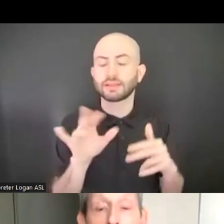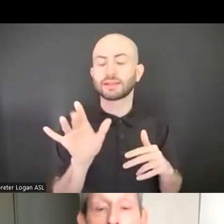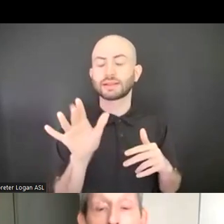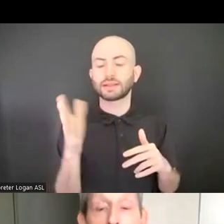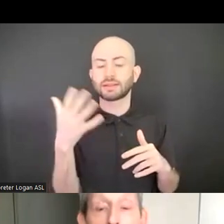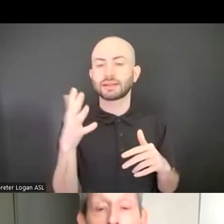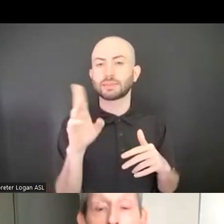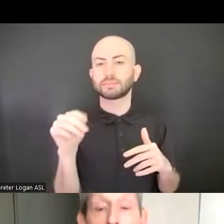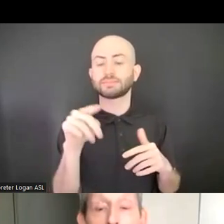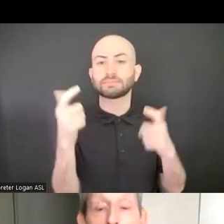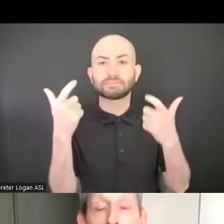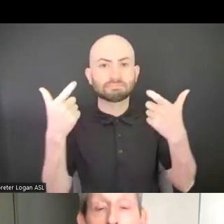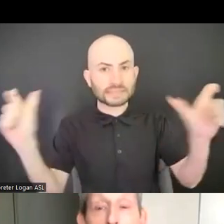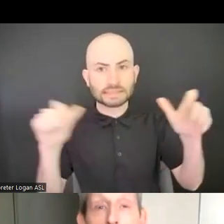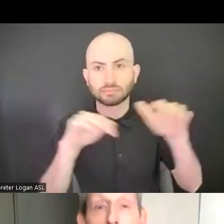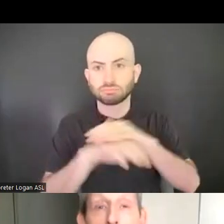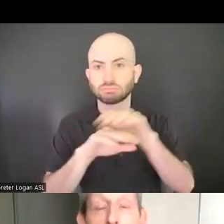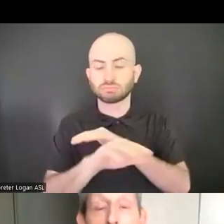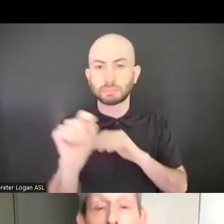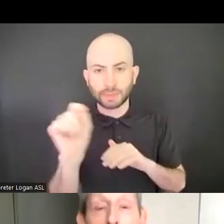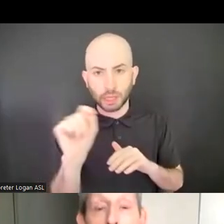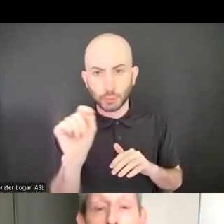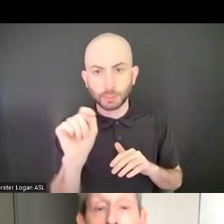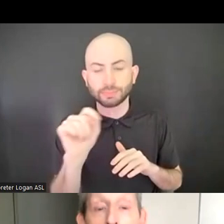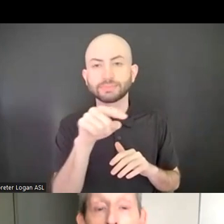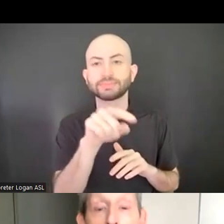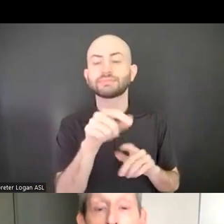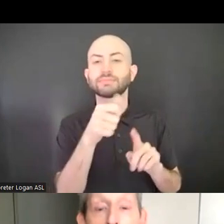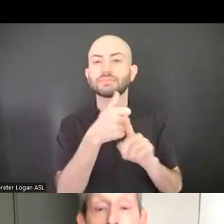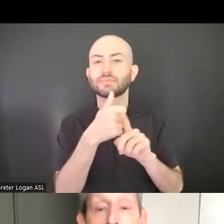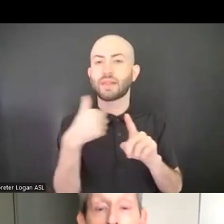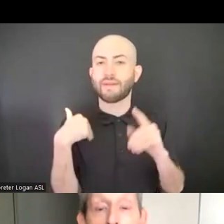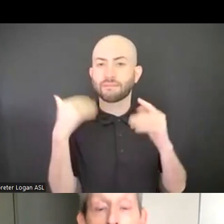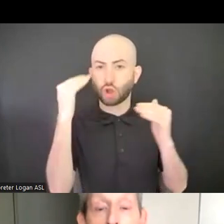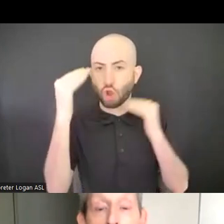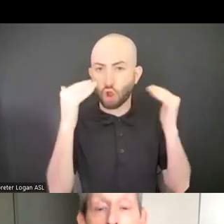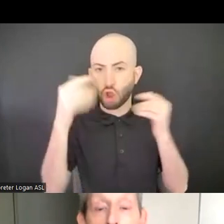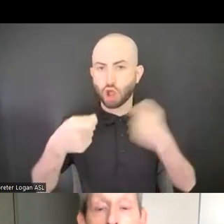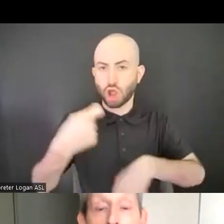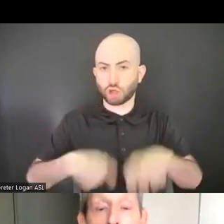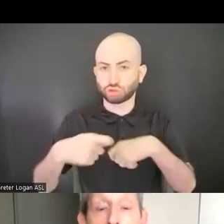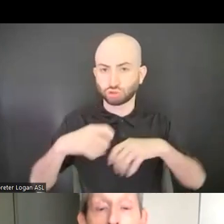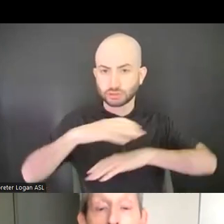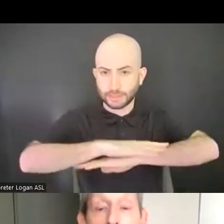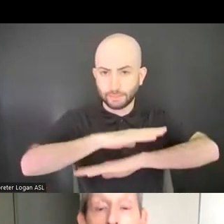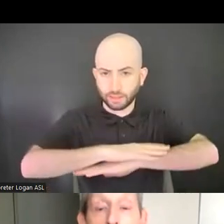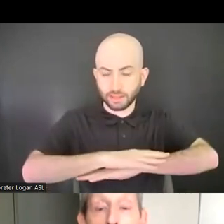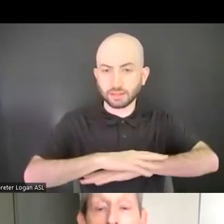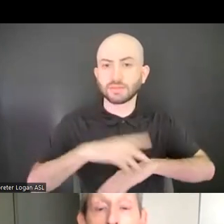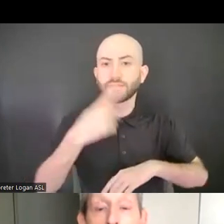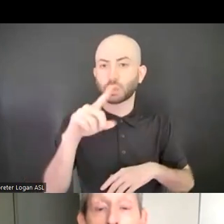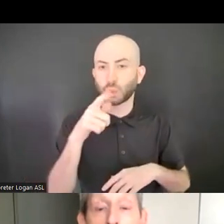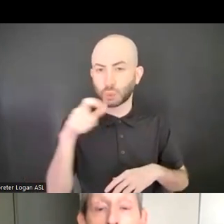accessible bathroom that has an adult changing table for those who need it it can fit